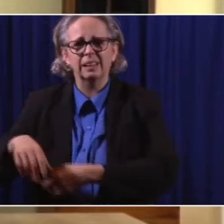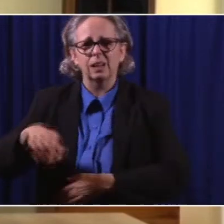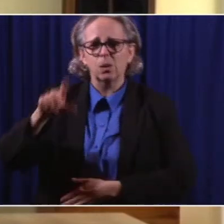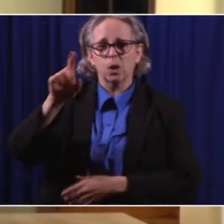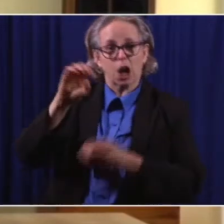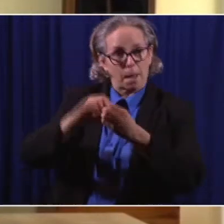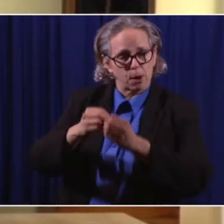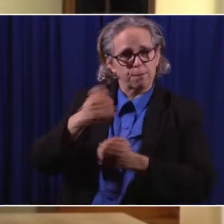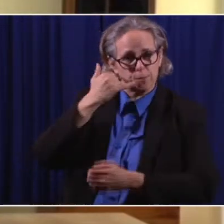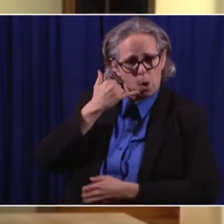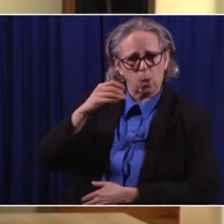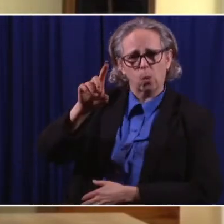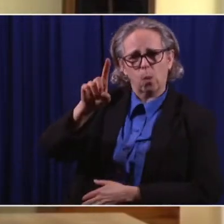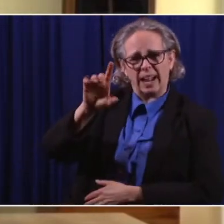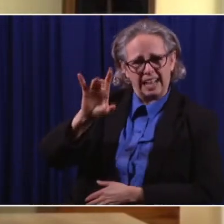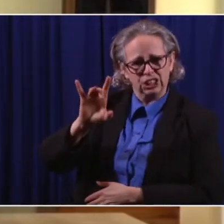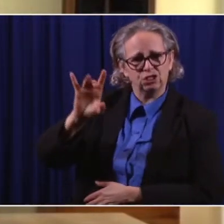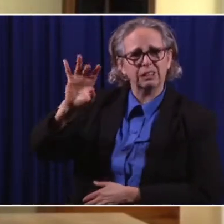800-934-9840. That's